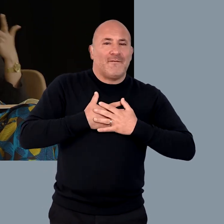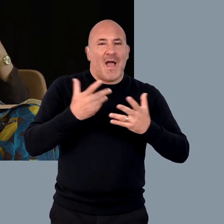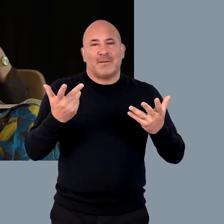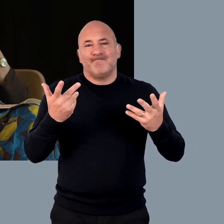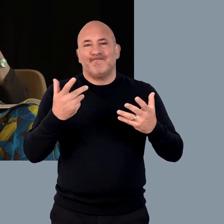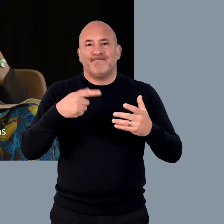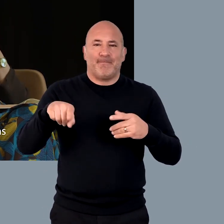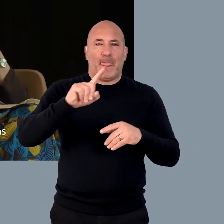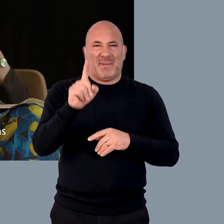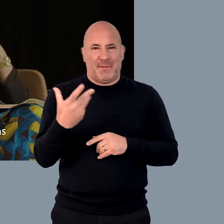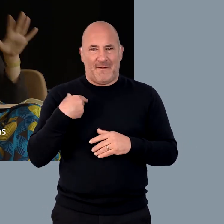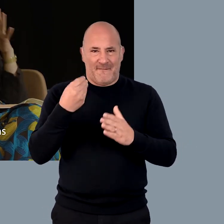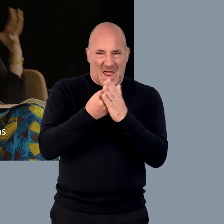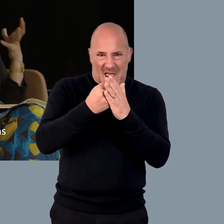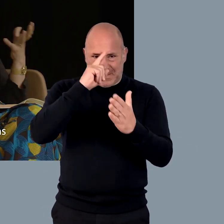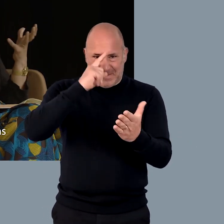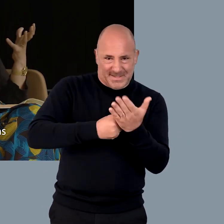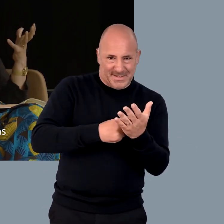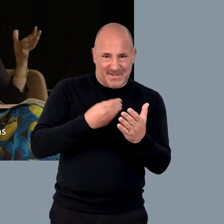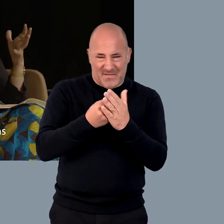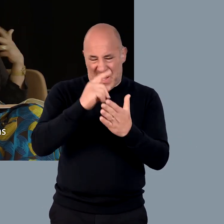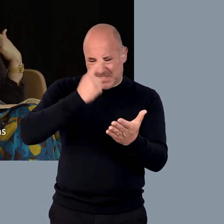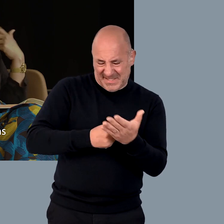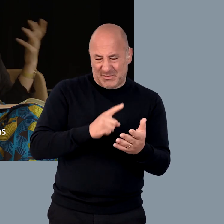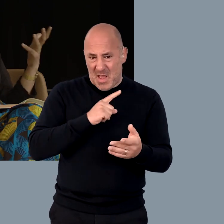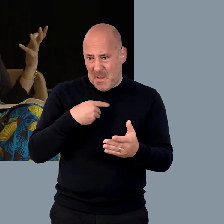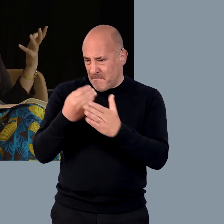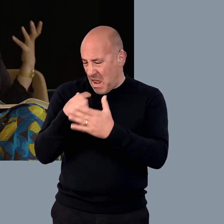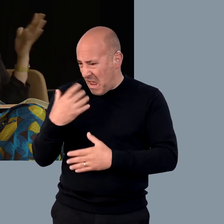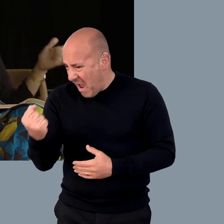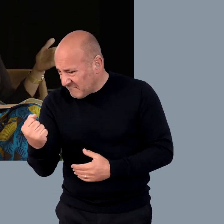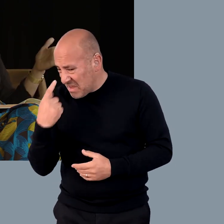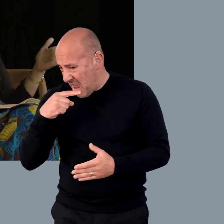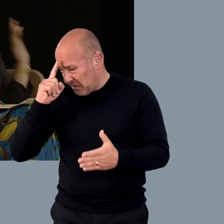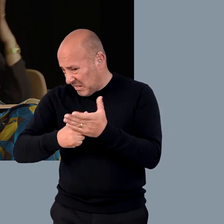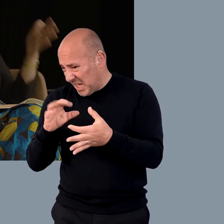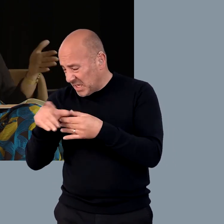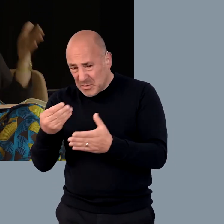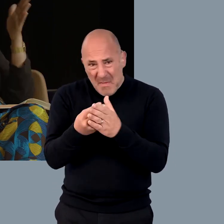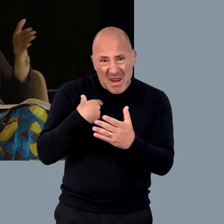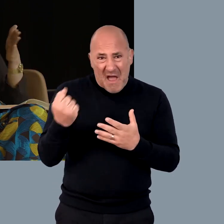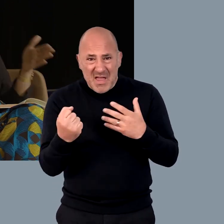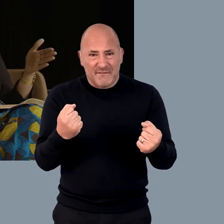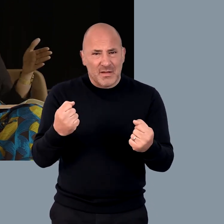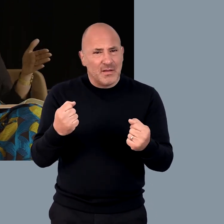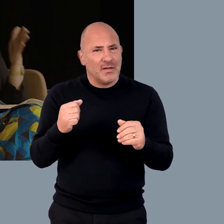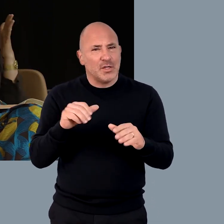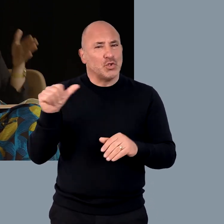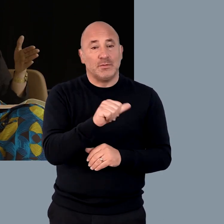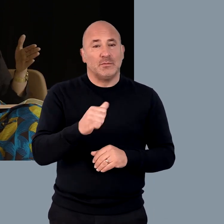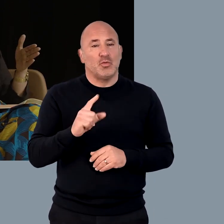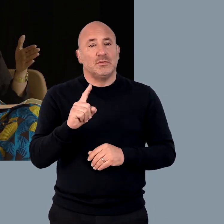love it to be kind of, when people make financial decisions, so things are made on financial decisions. Do we have the money to do this